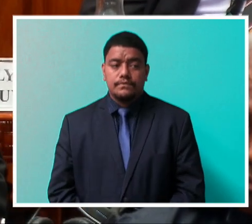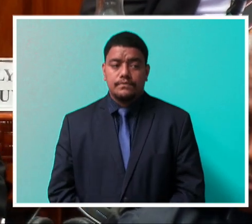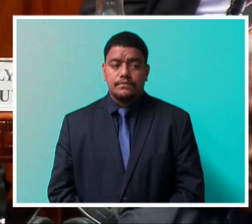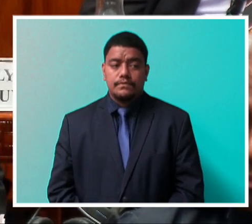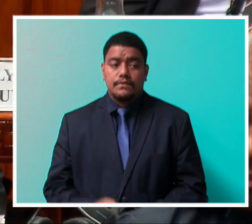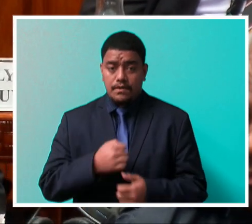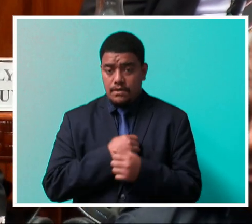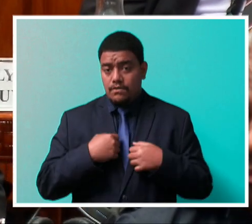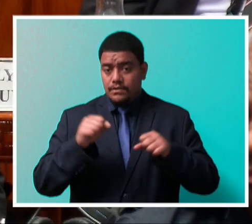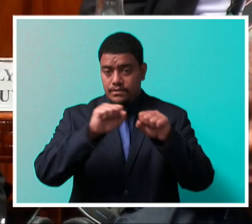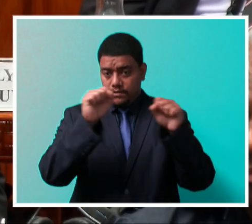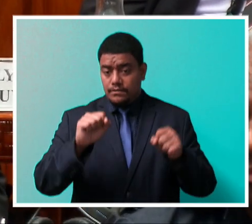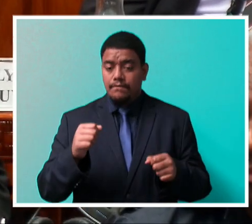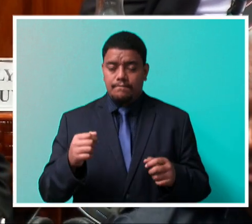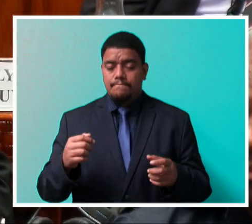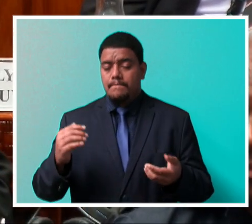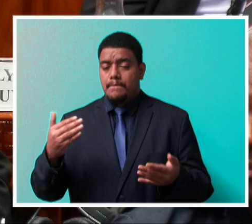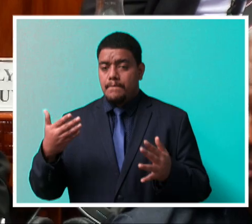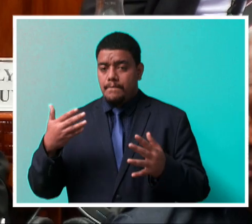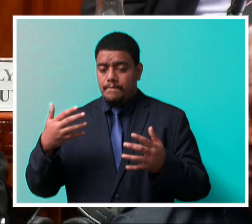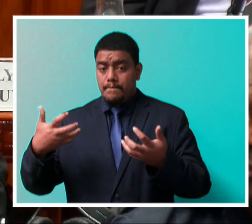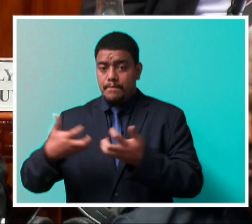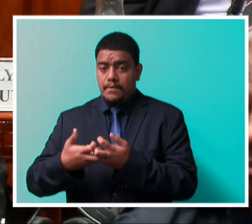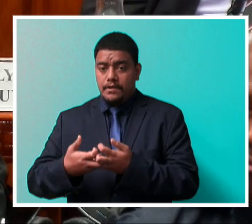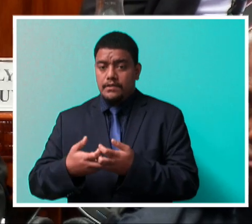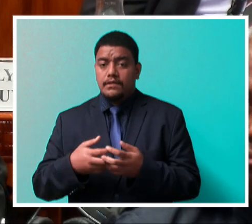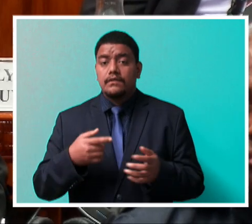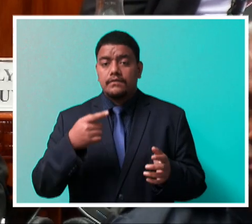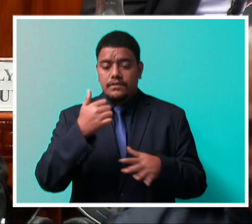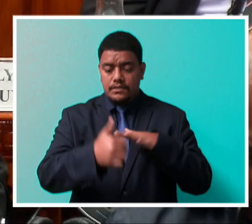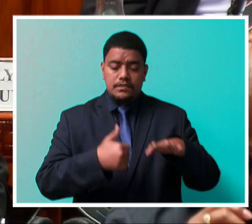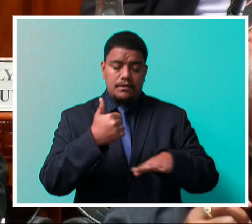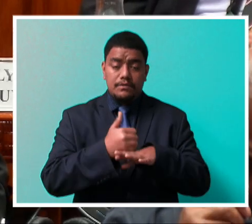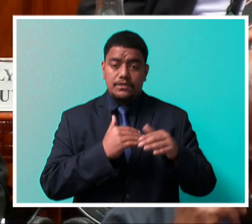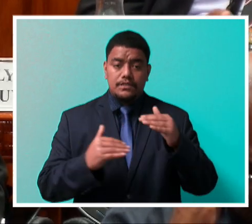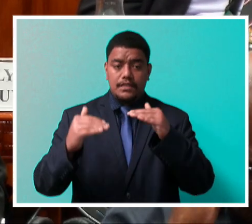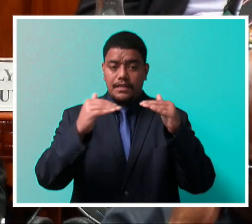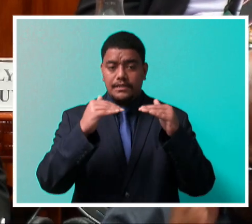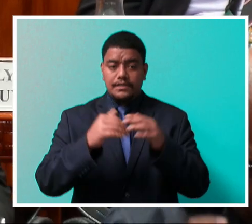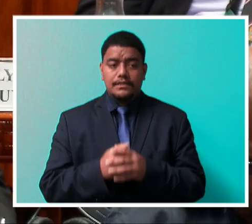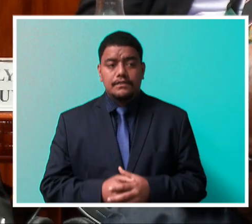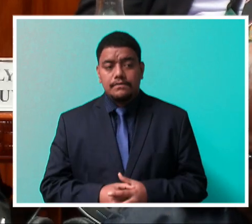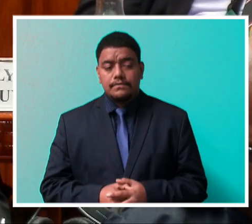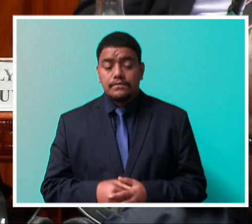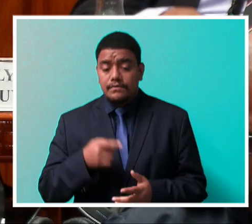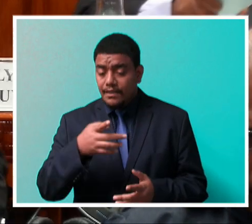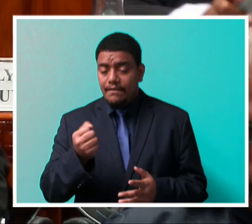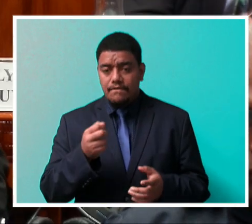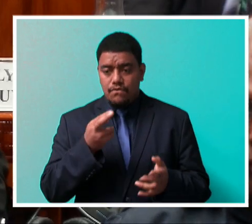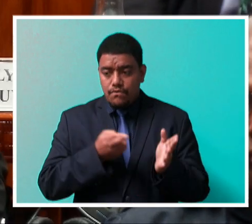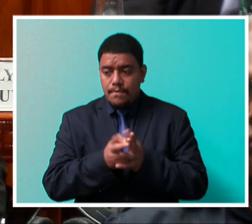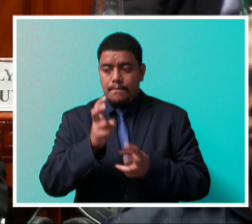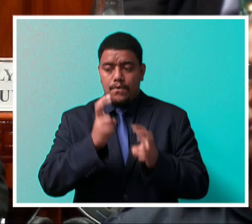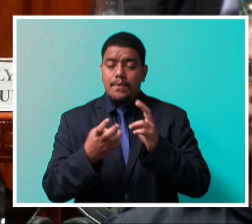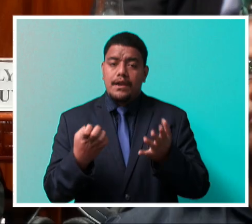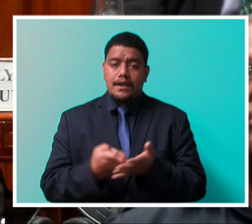system fails behind established standards, the consequences are real, economic,